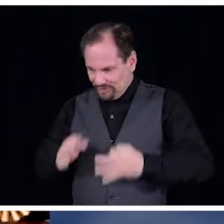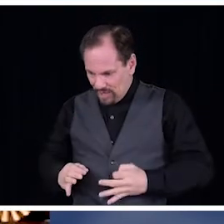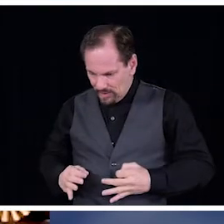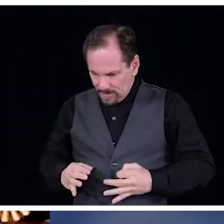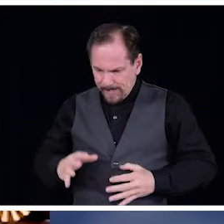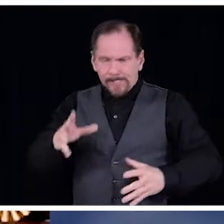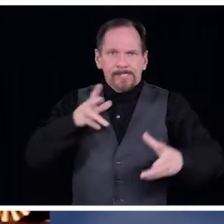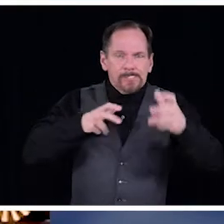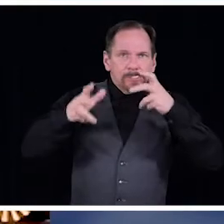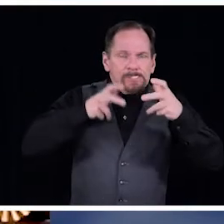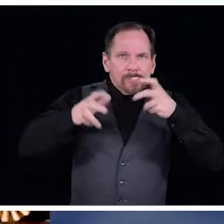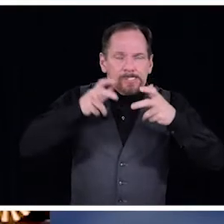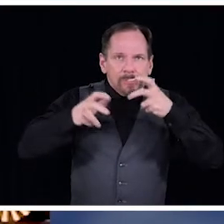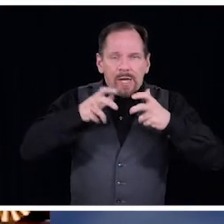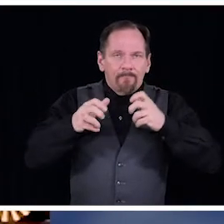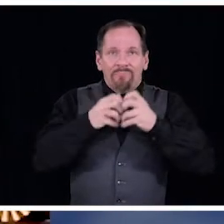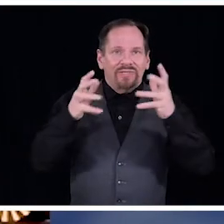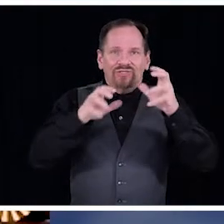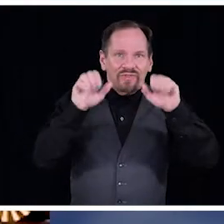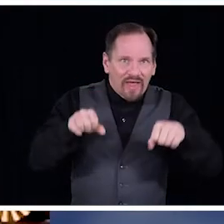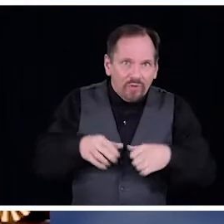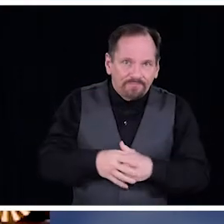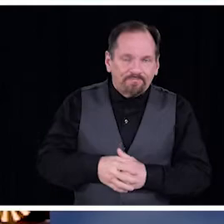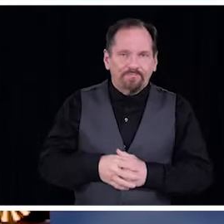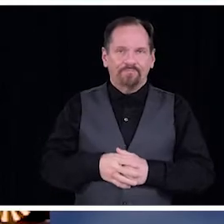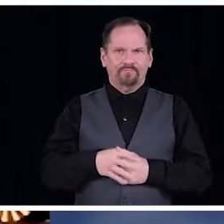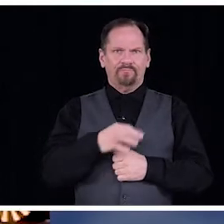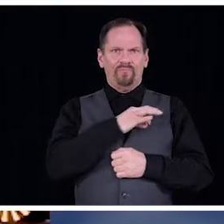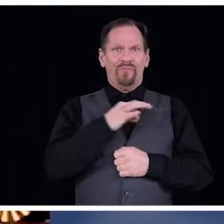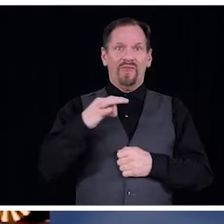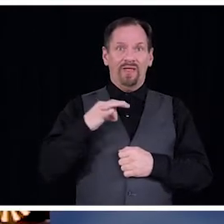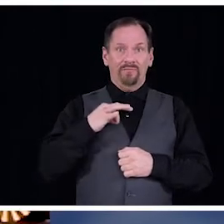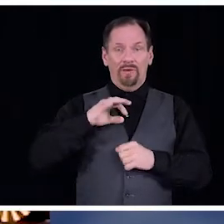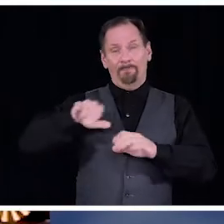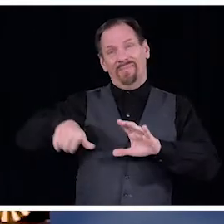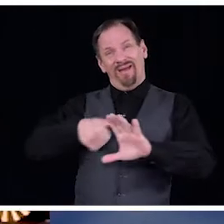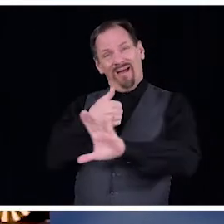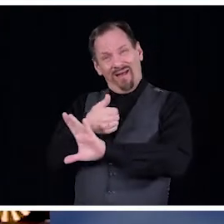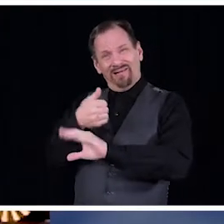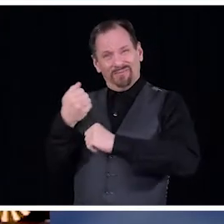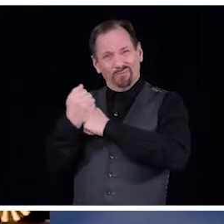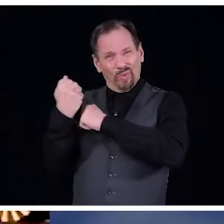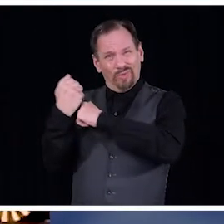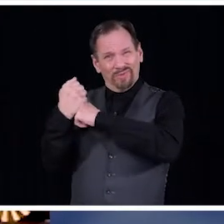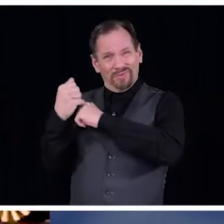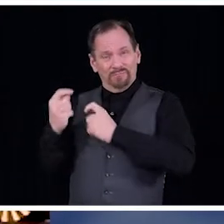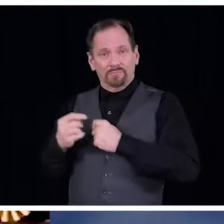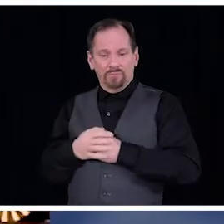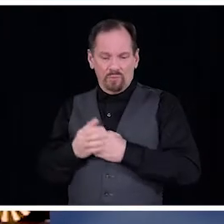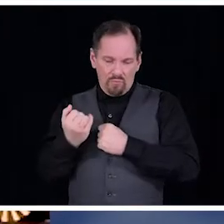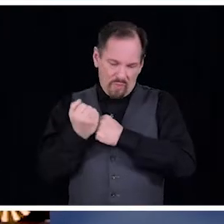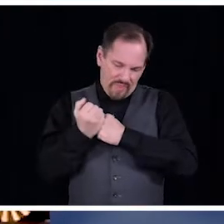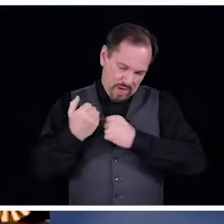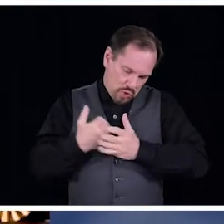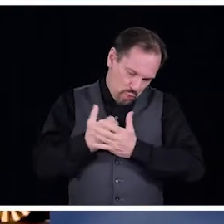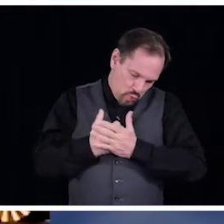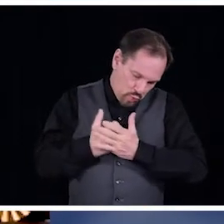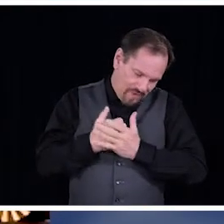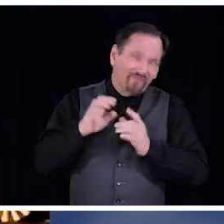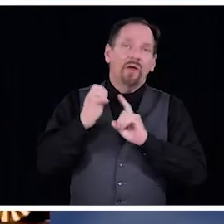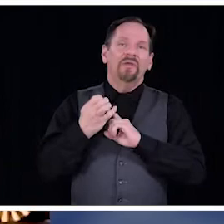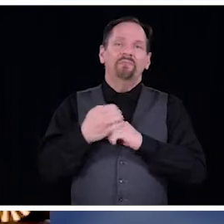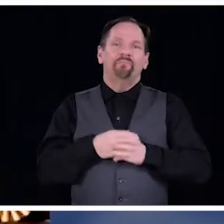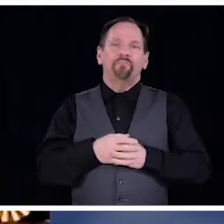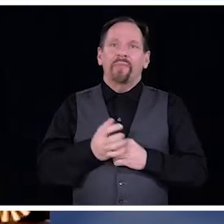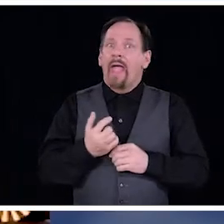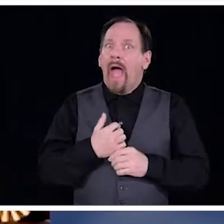as possible away from the experience. Staff work behind the scenes to support the new paradigm. I know